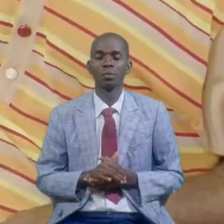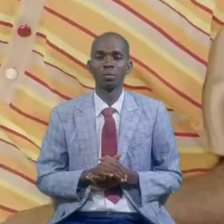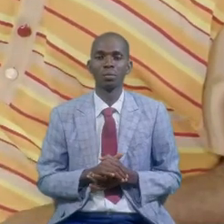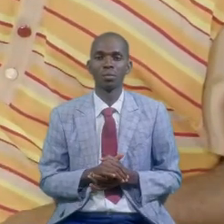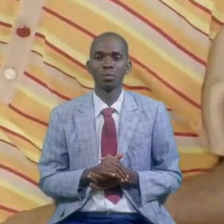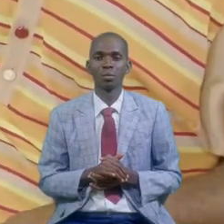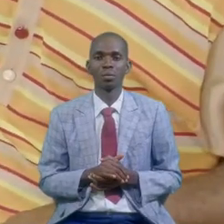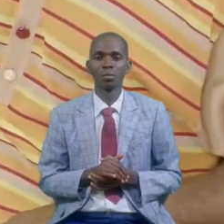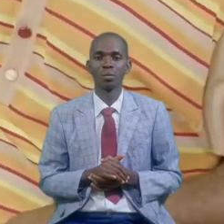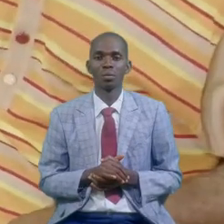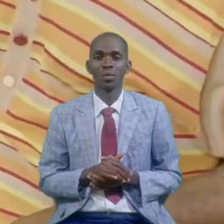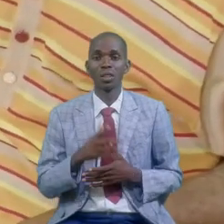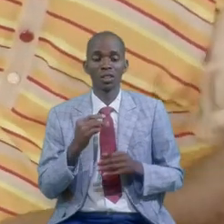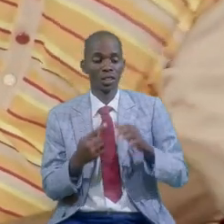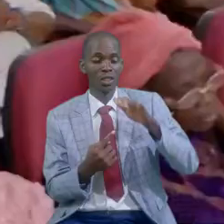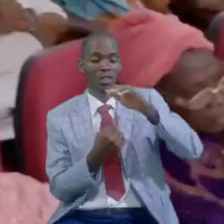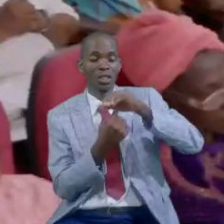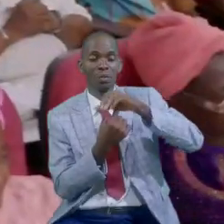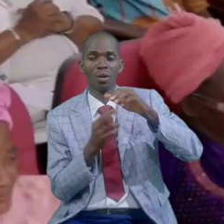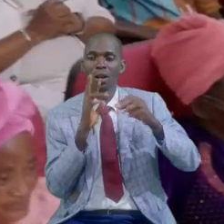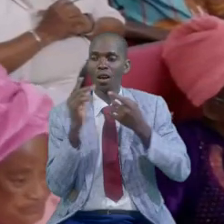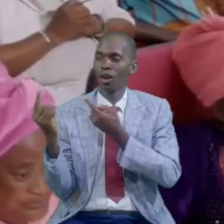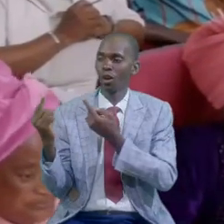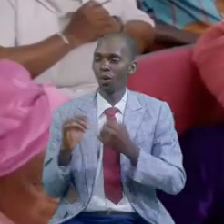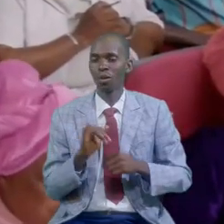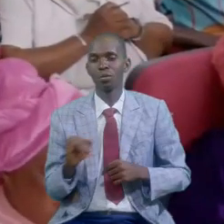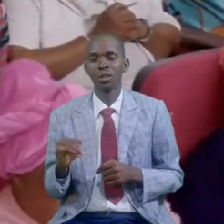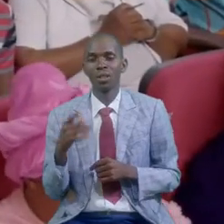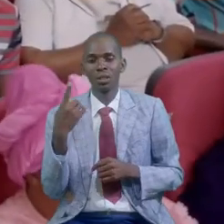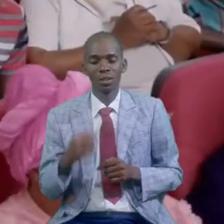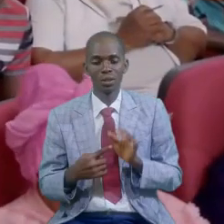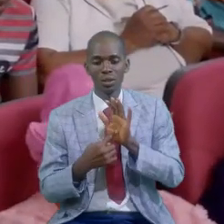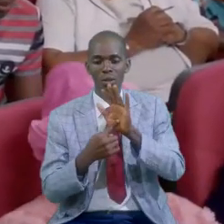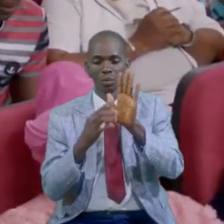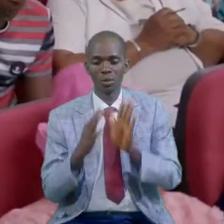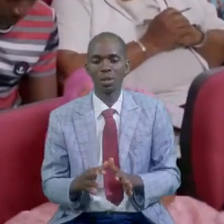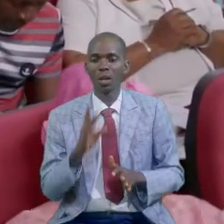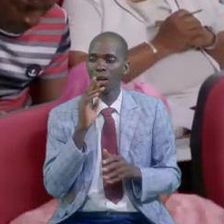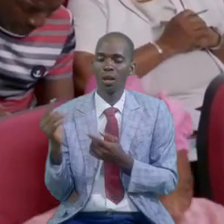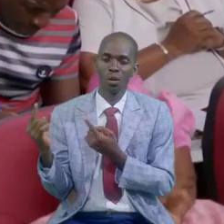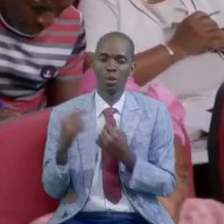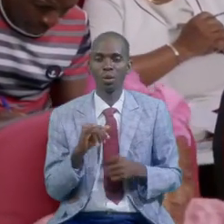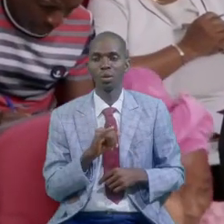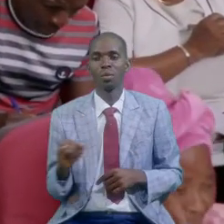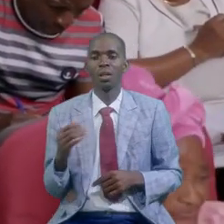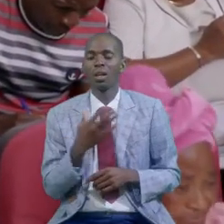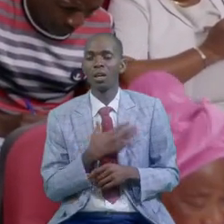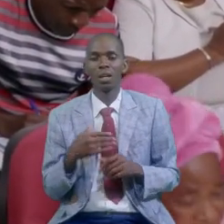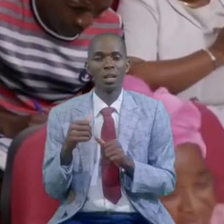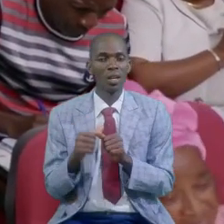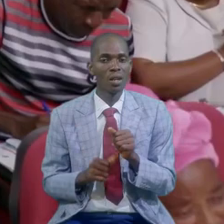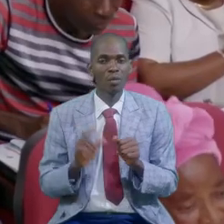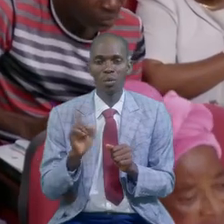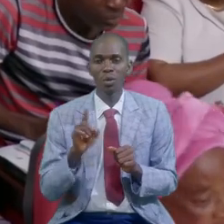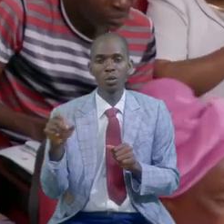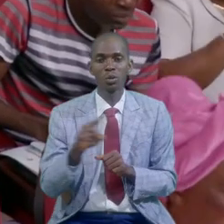The champions are coming. The ambassadors are coming. And everywhere you go